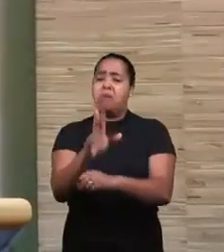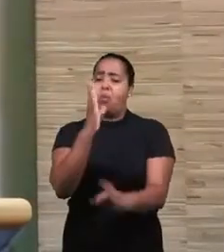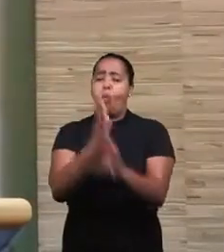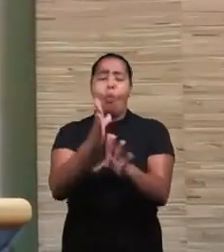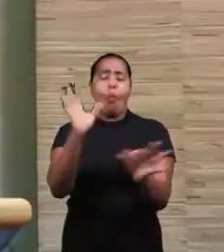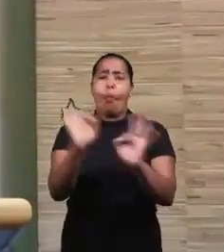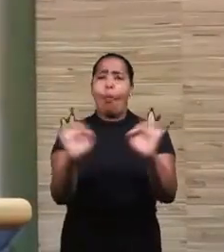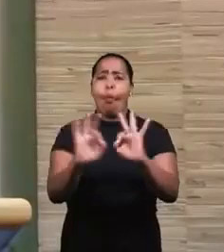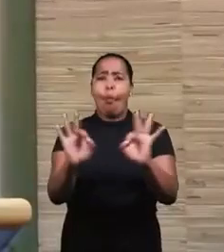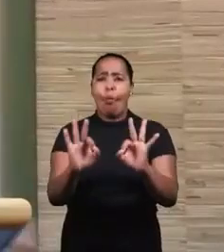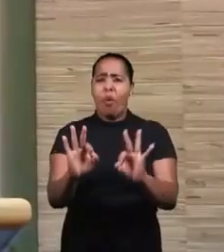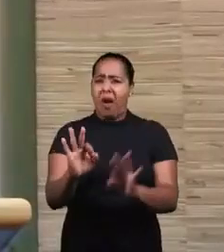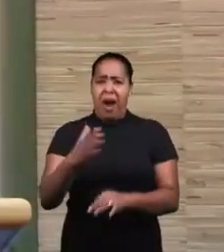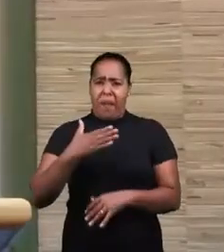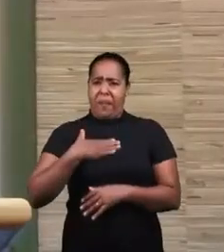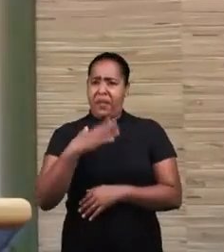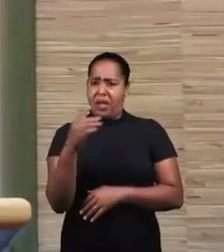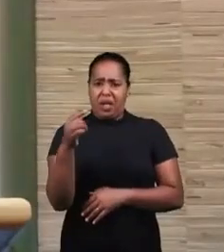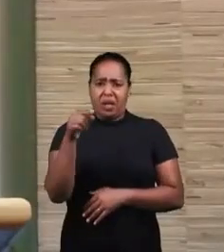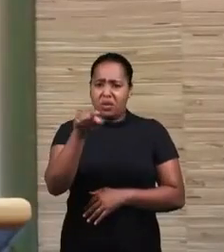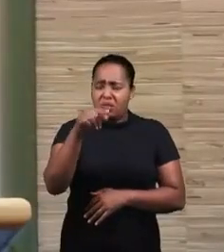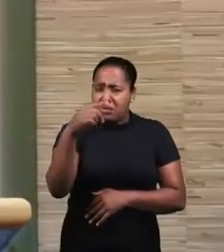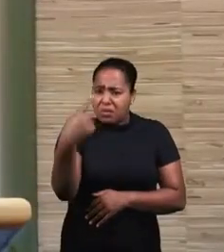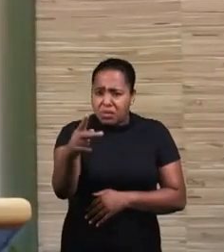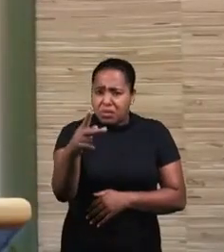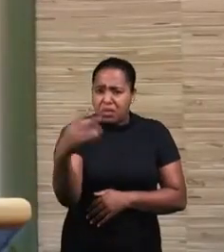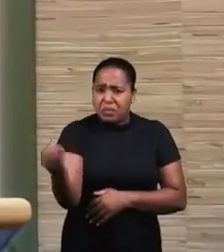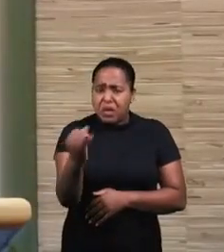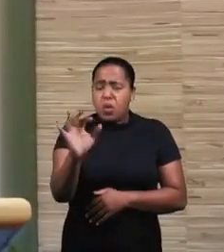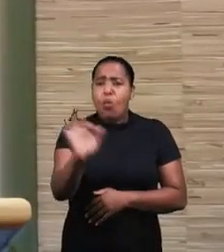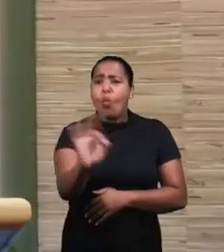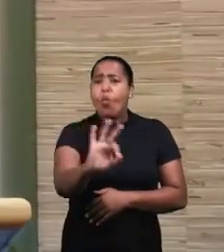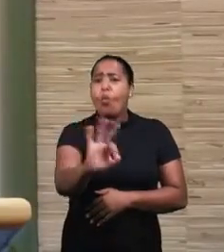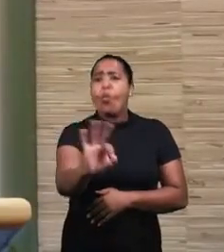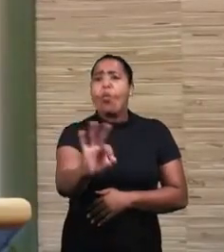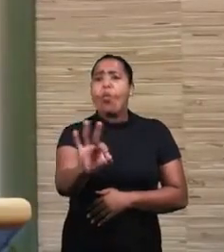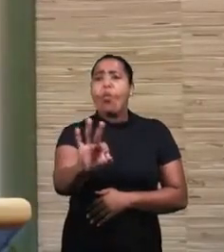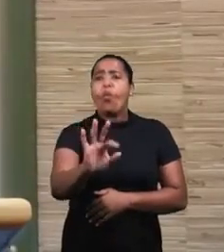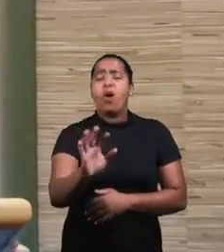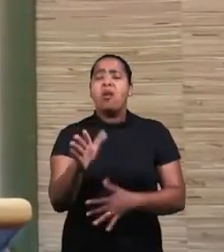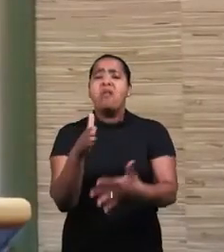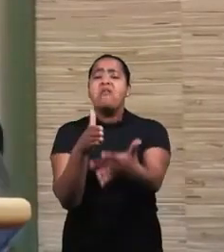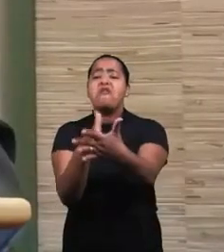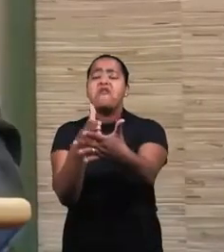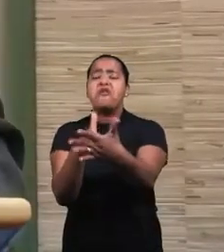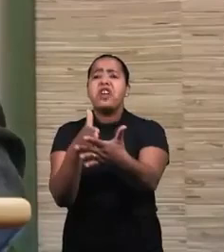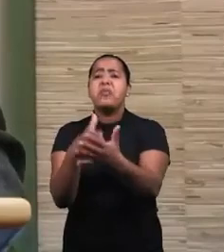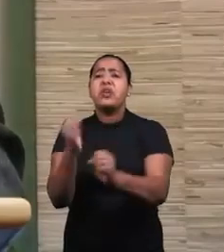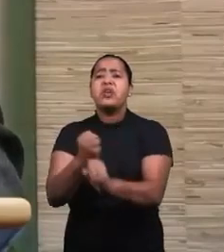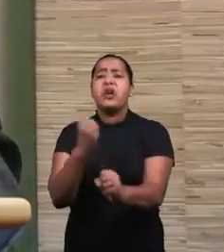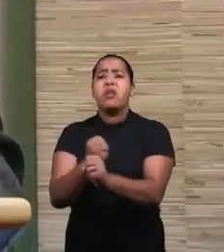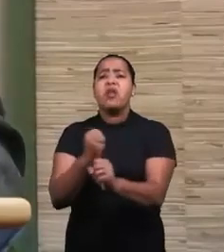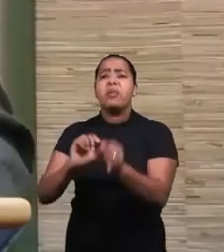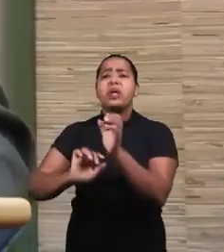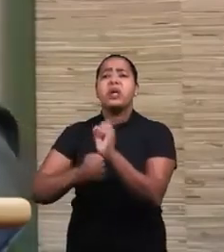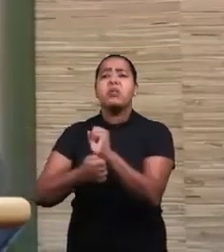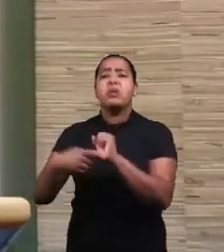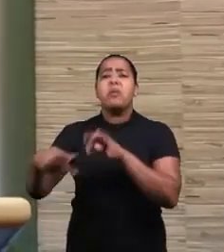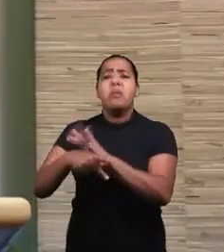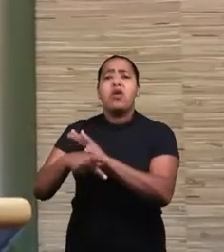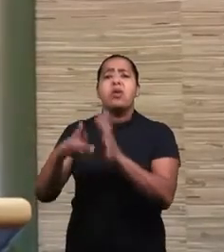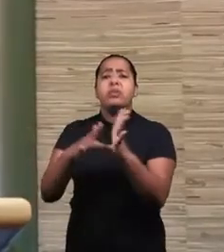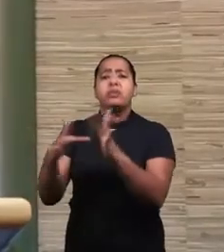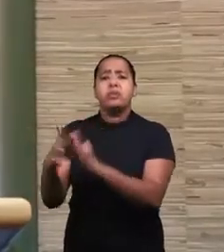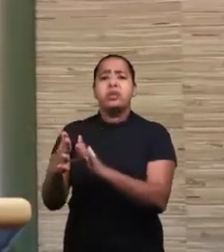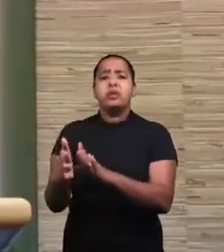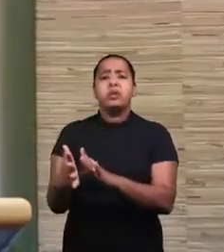show on social media that he's very important. But no importance is going to prevent this great work, the mystery of